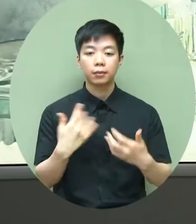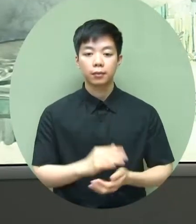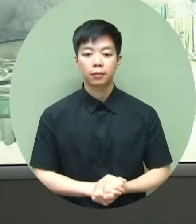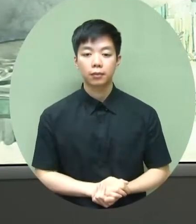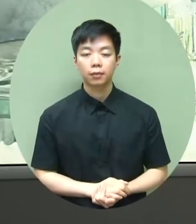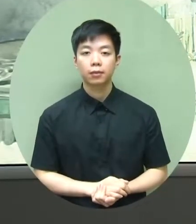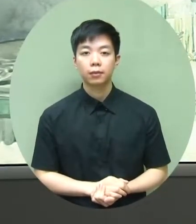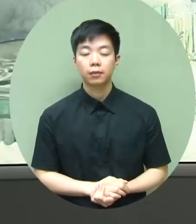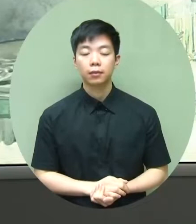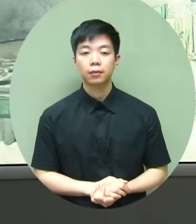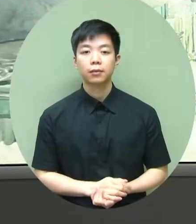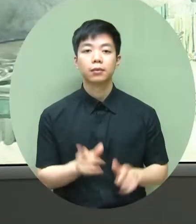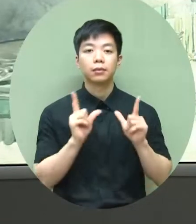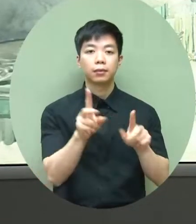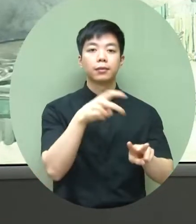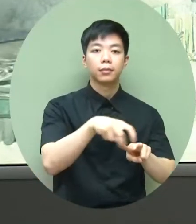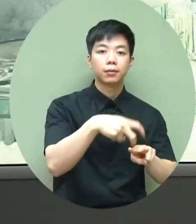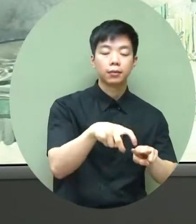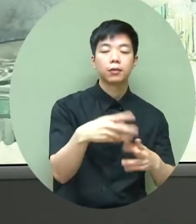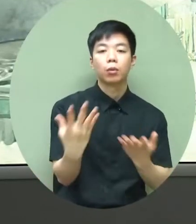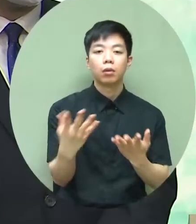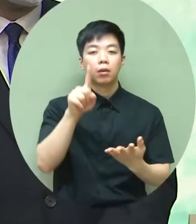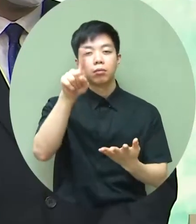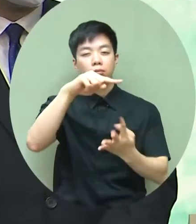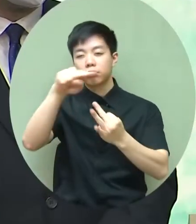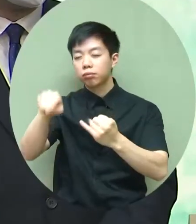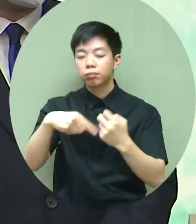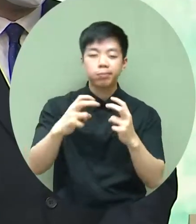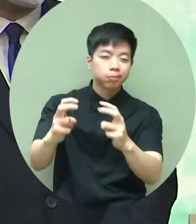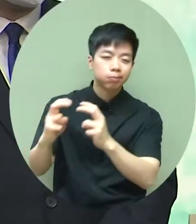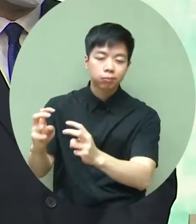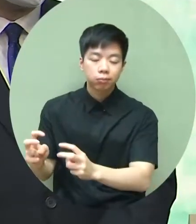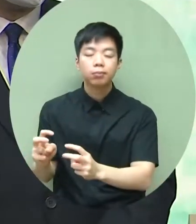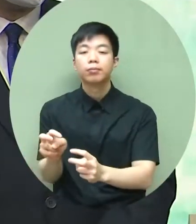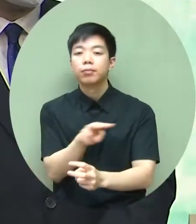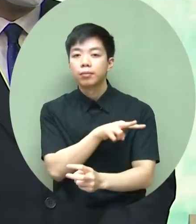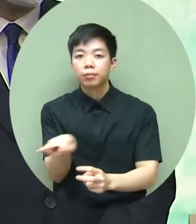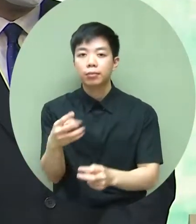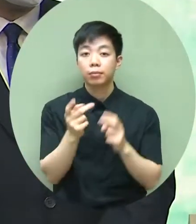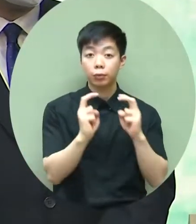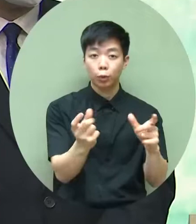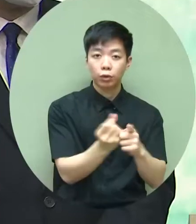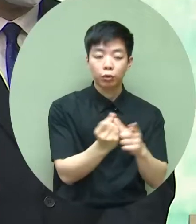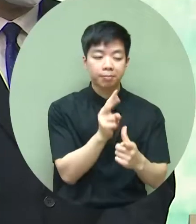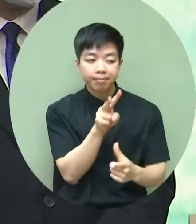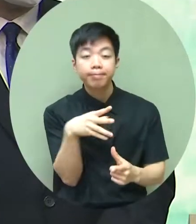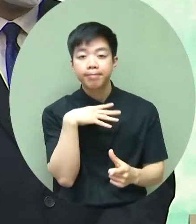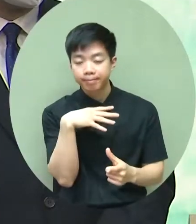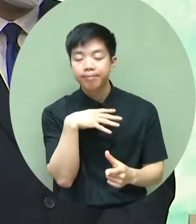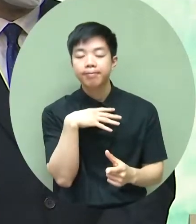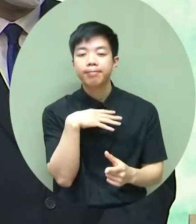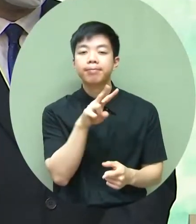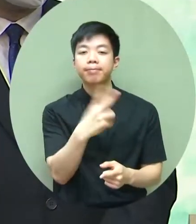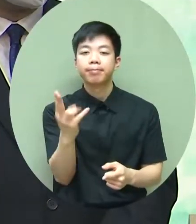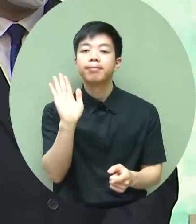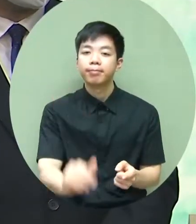comment on busy hours. No matter whether you are talking about East Rail Line or other railway lines,